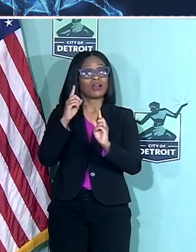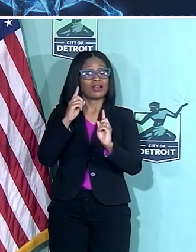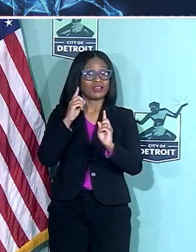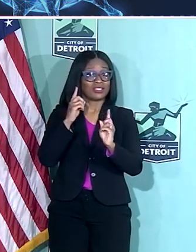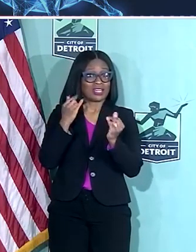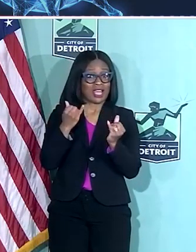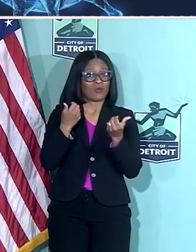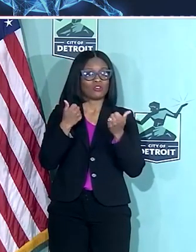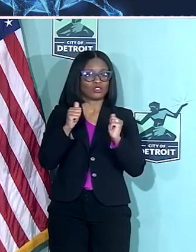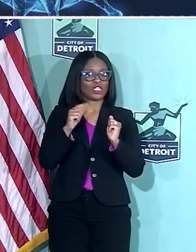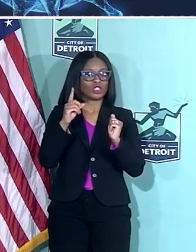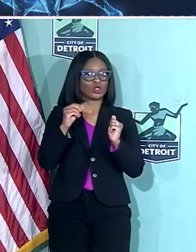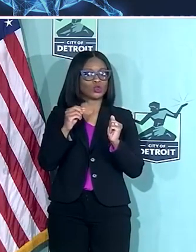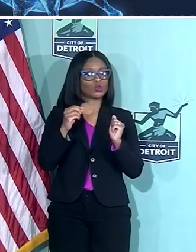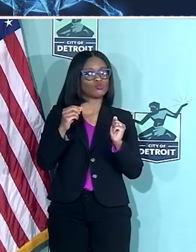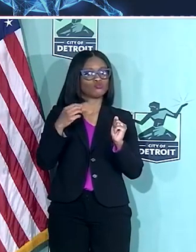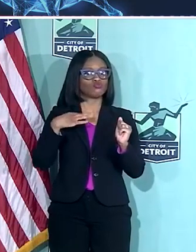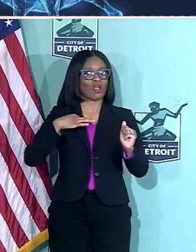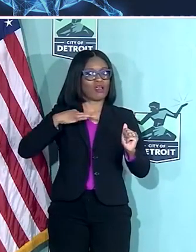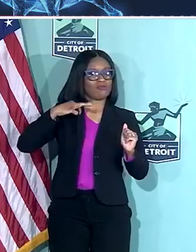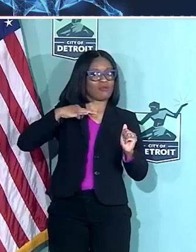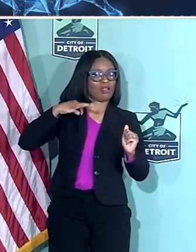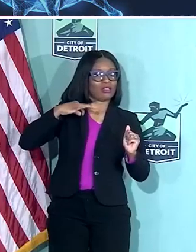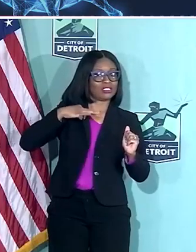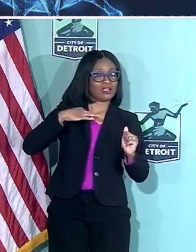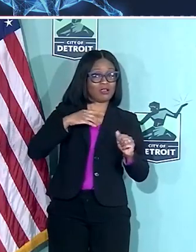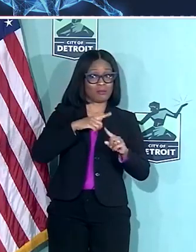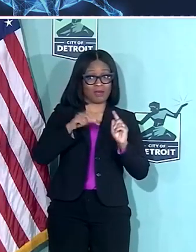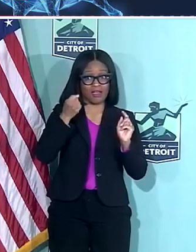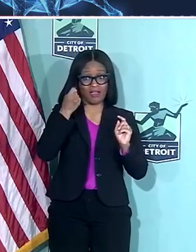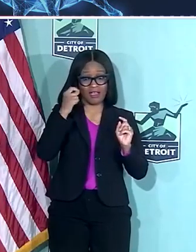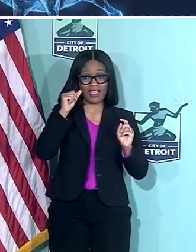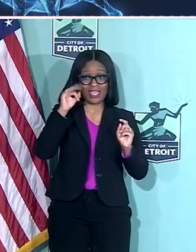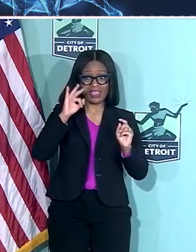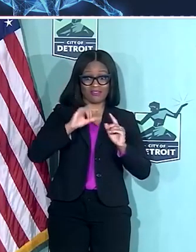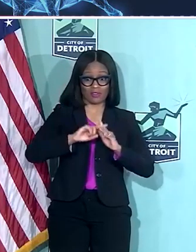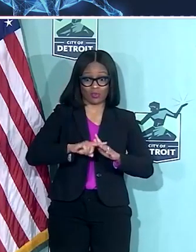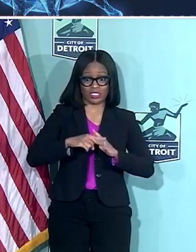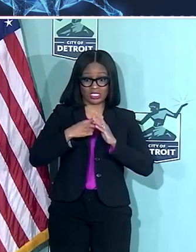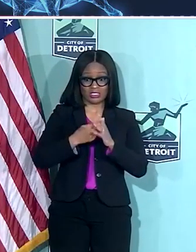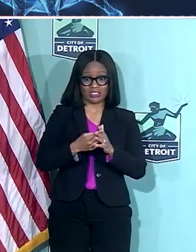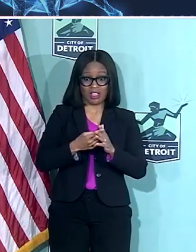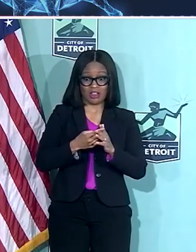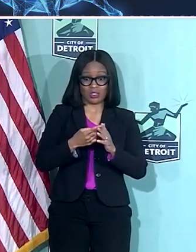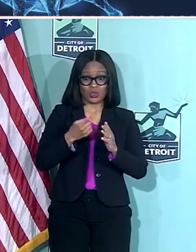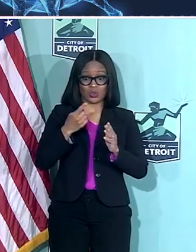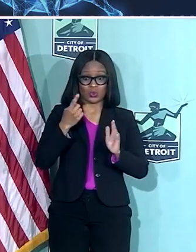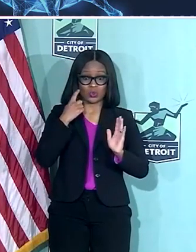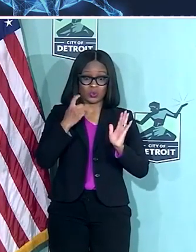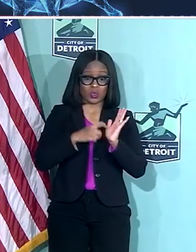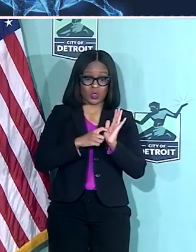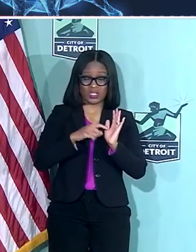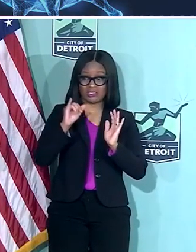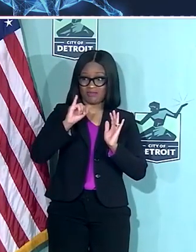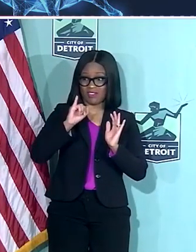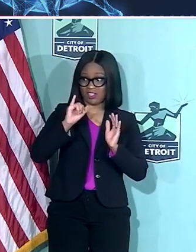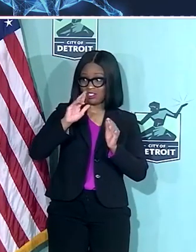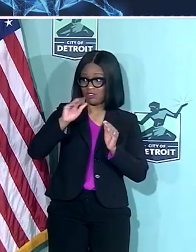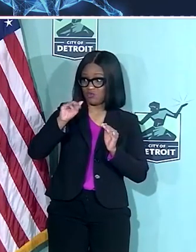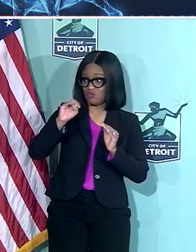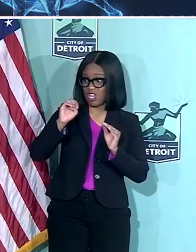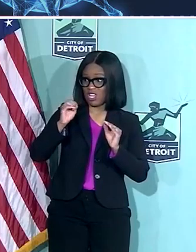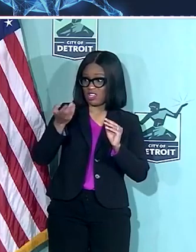a positive, voluntary basis. If we start to see infections spike and see people